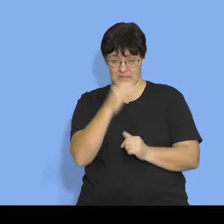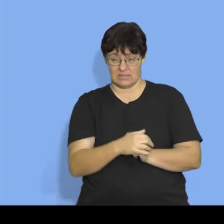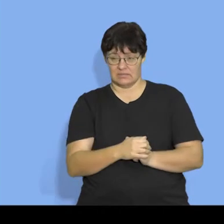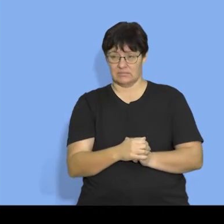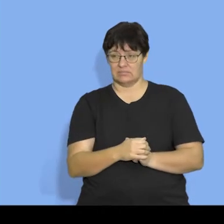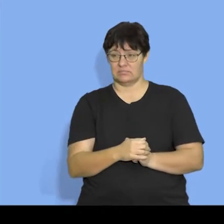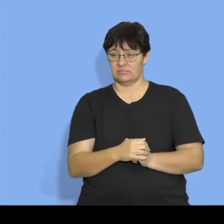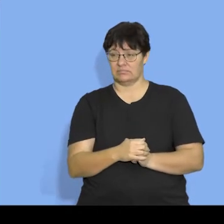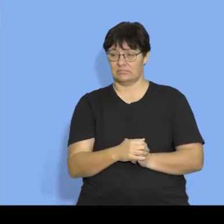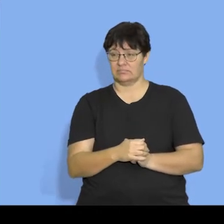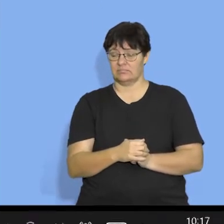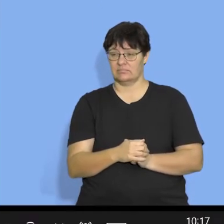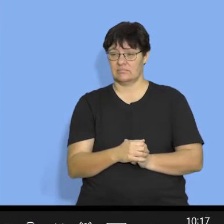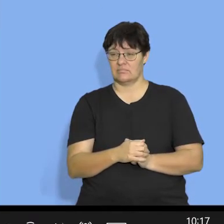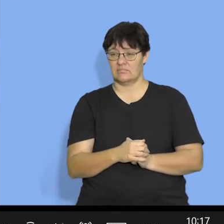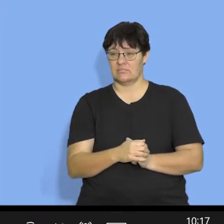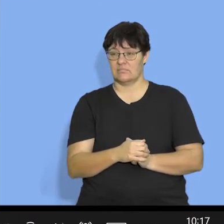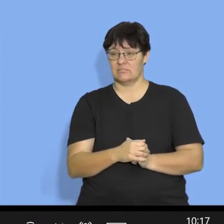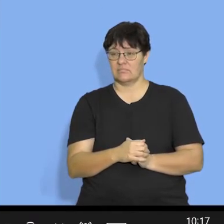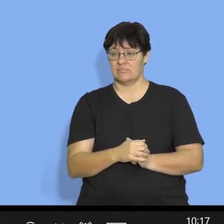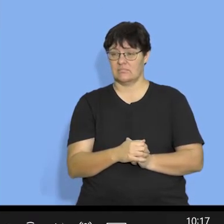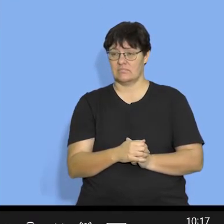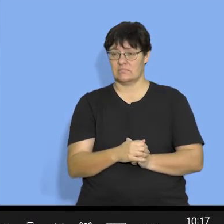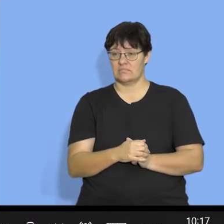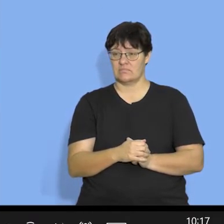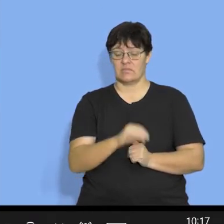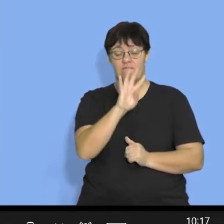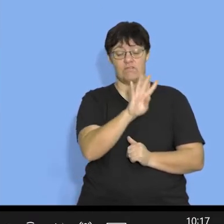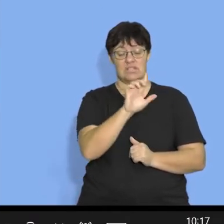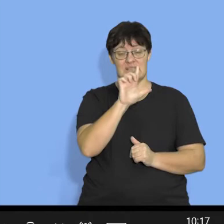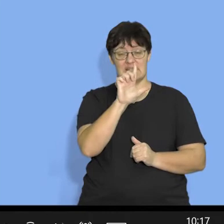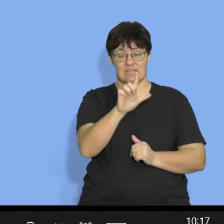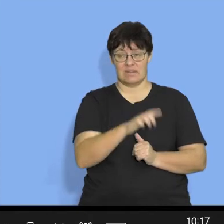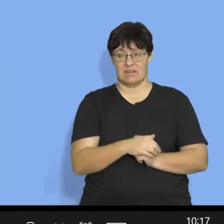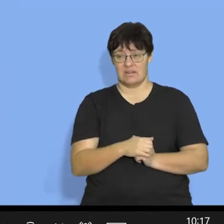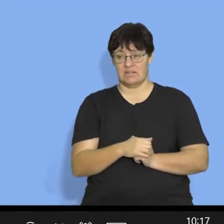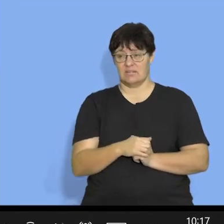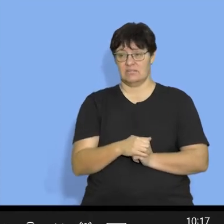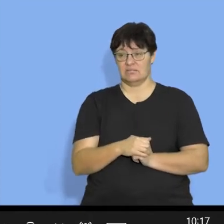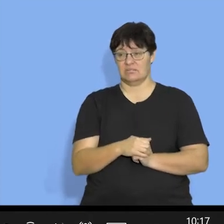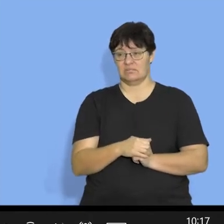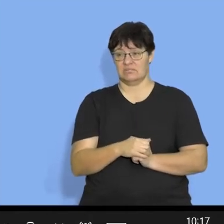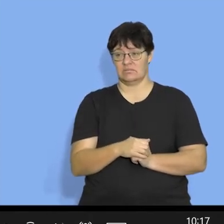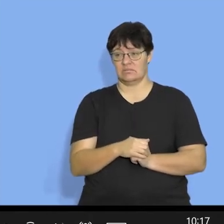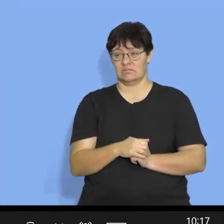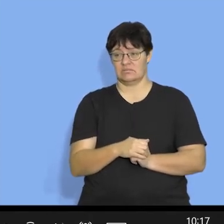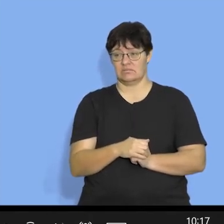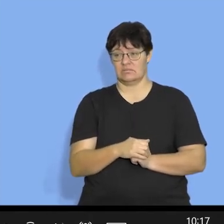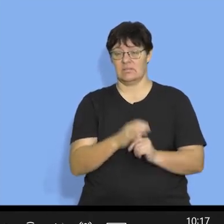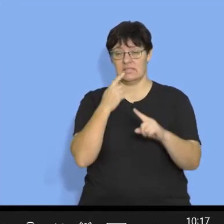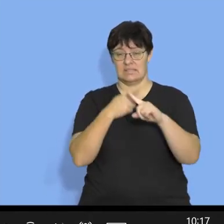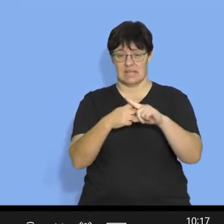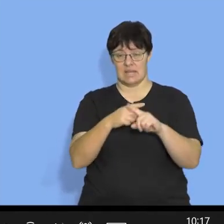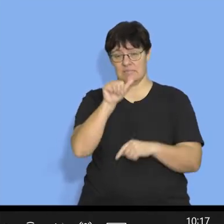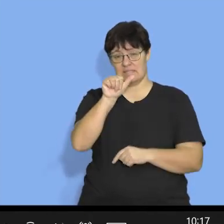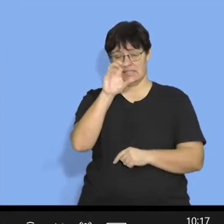minute, okay? So here we go. I've got 47 minutes, so I'm going to take